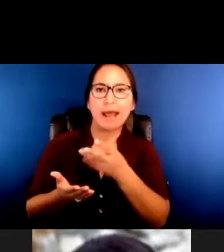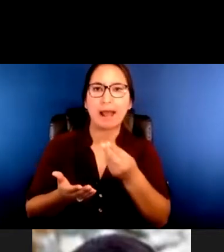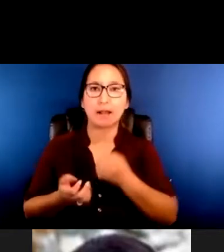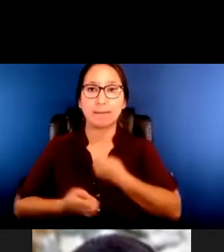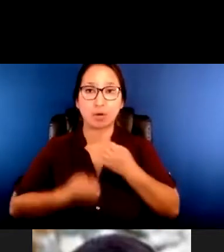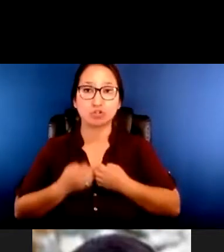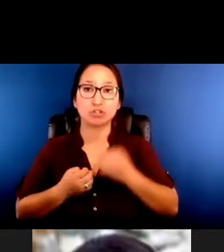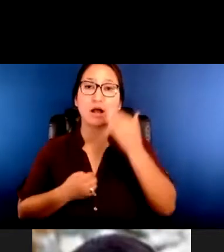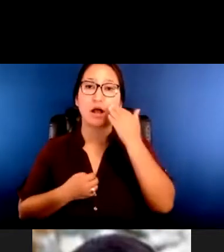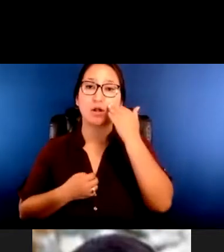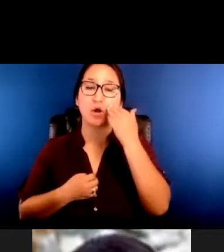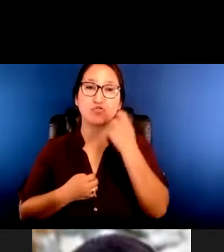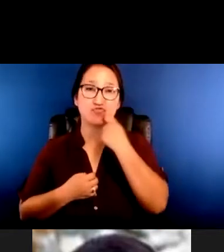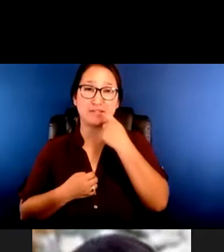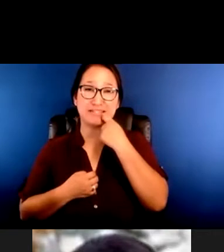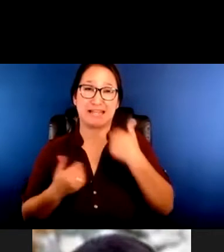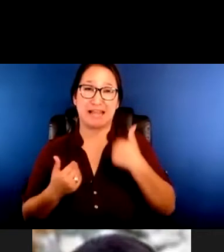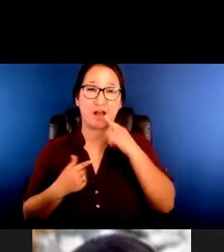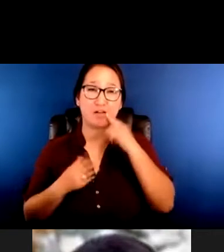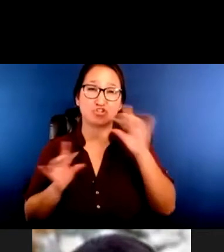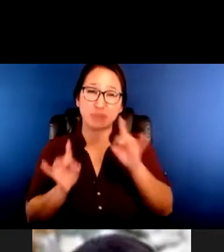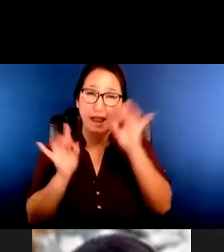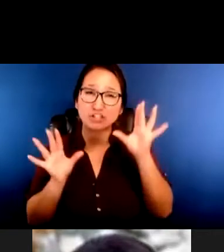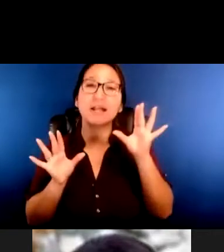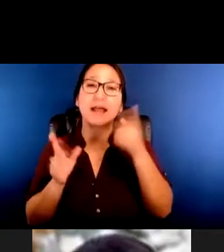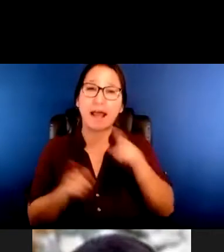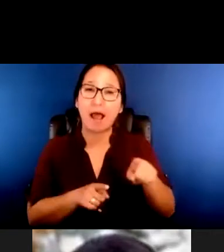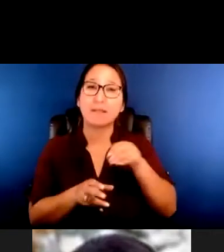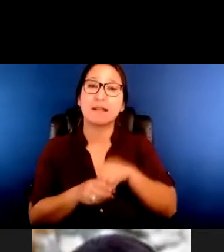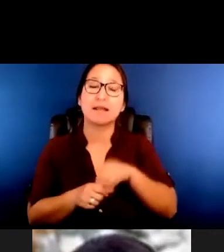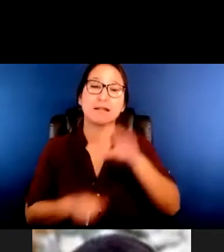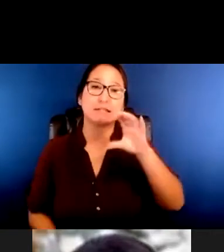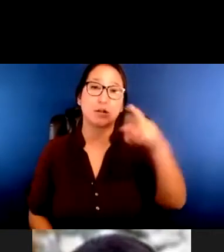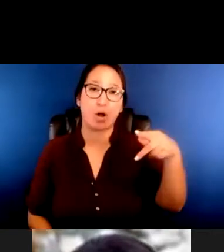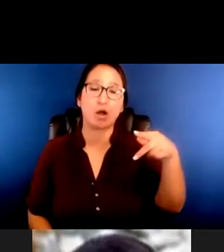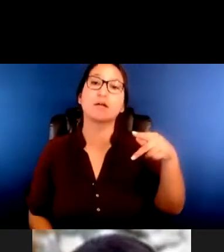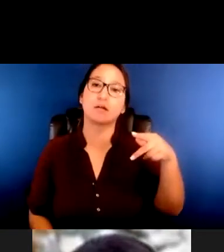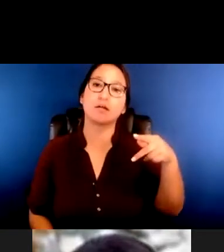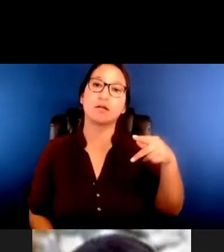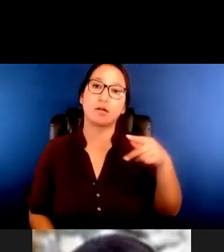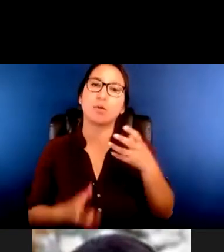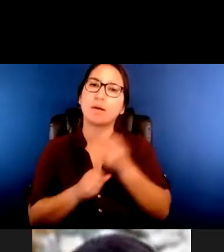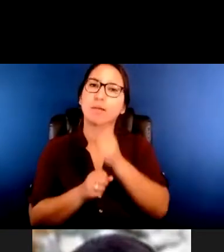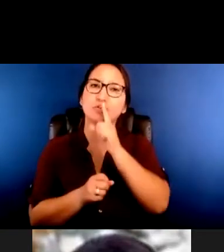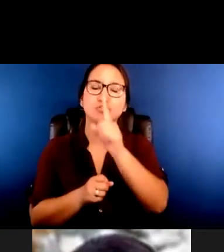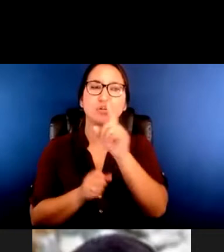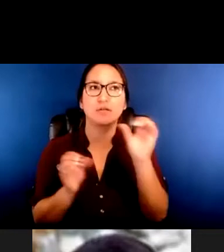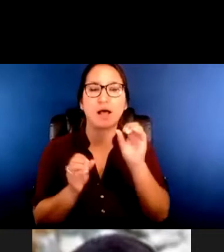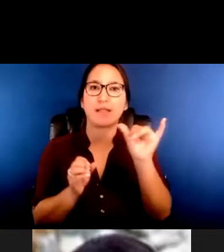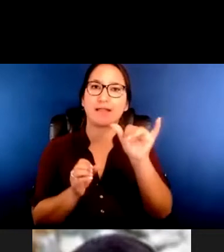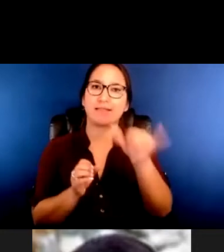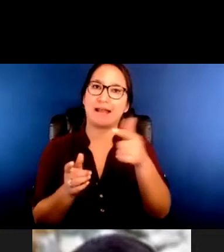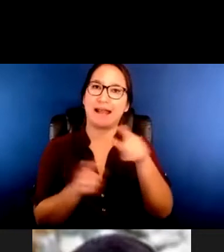Cedar Park recently, and we want to do everything we can to make sure that nothing like that ever happens in any community, but specifically for our purposes,